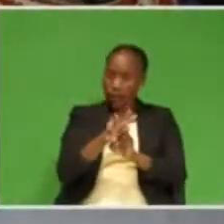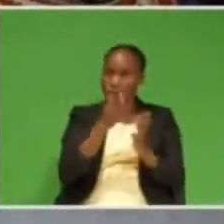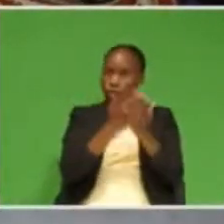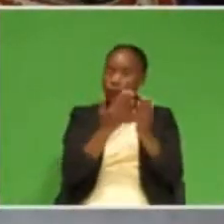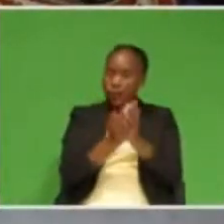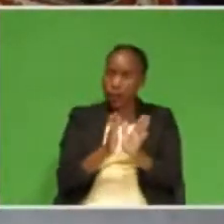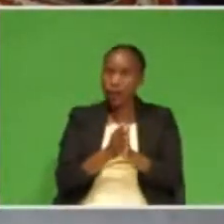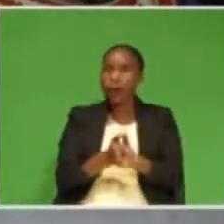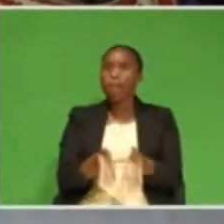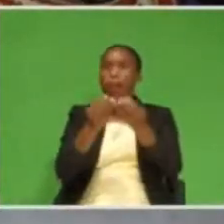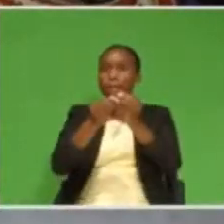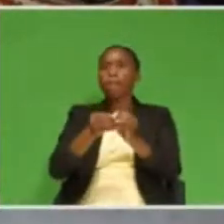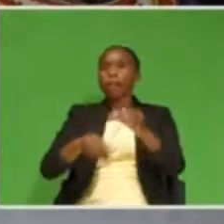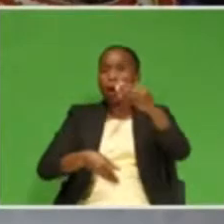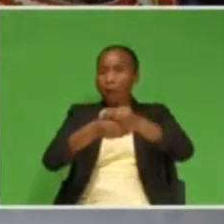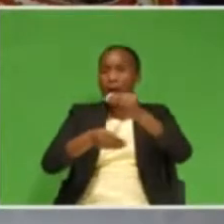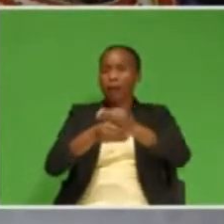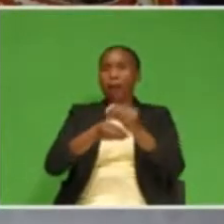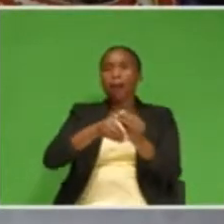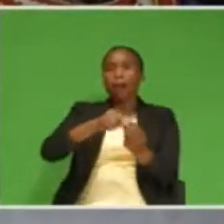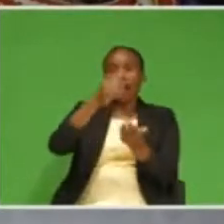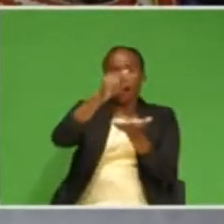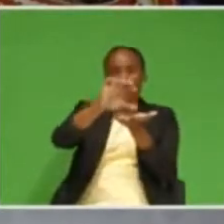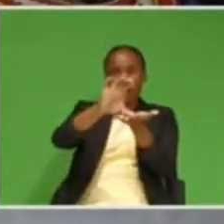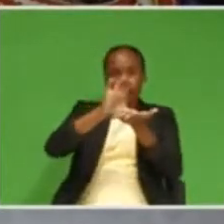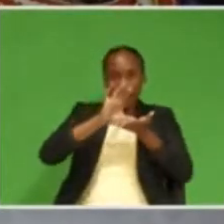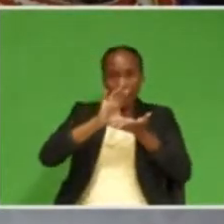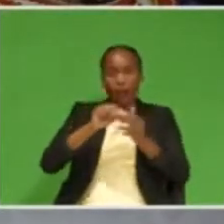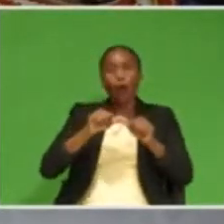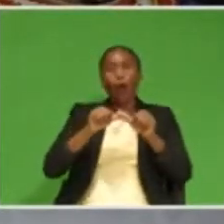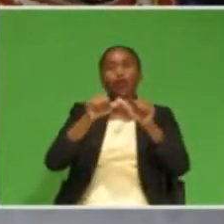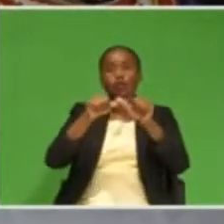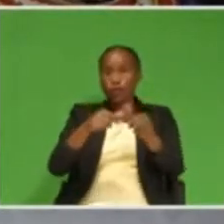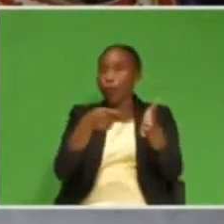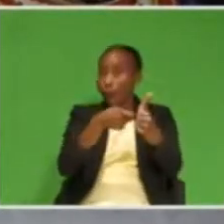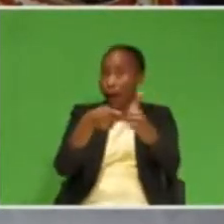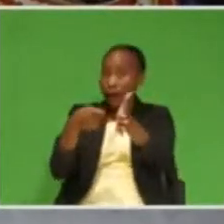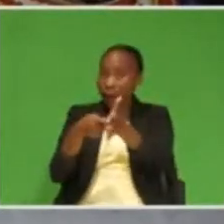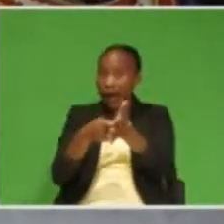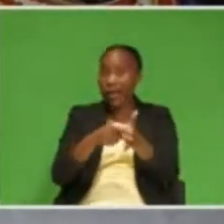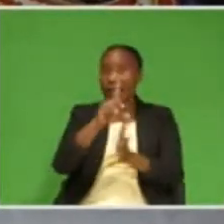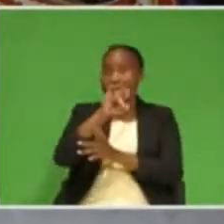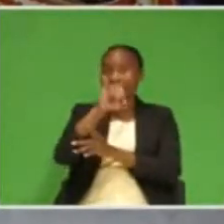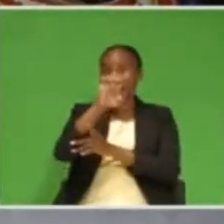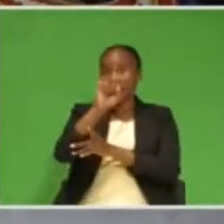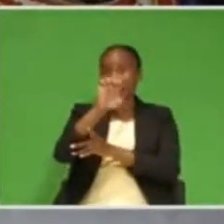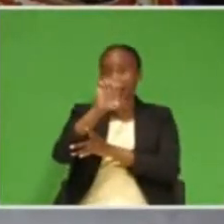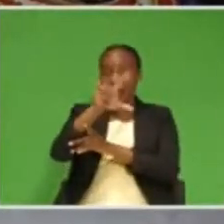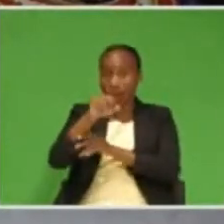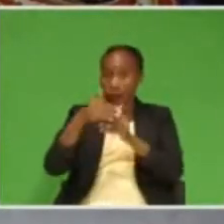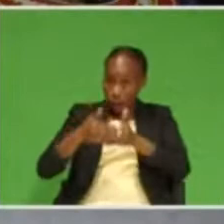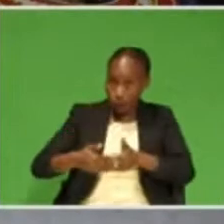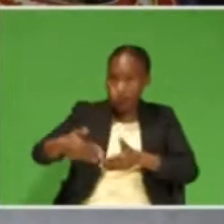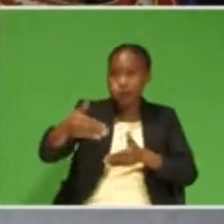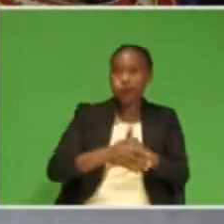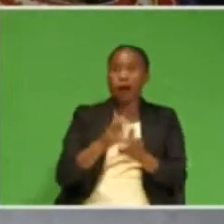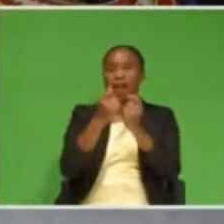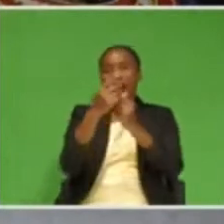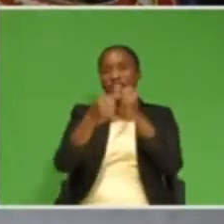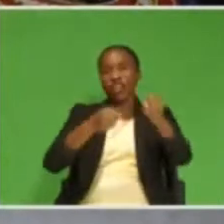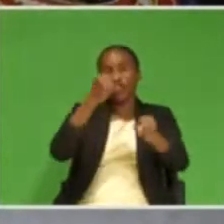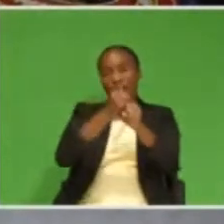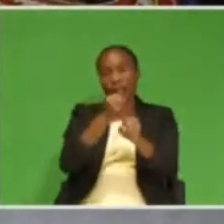funding to continue purchasing diesel for the rest of the financial year. This should reduce